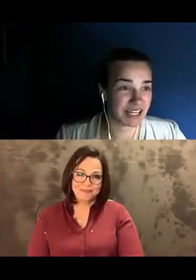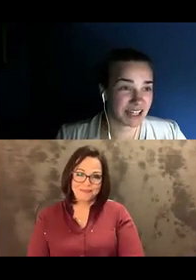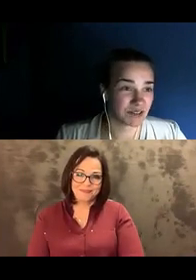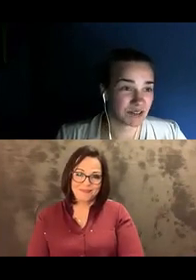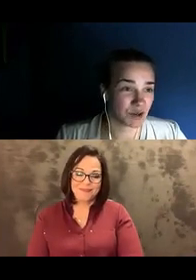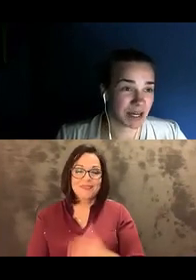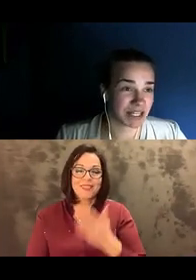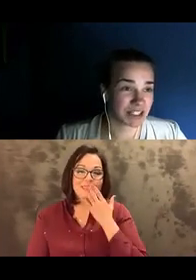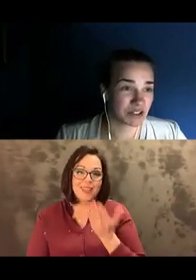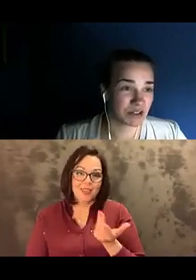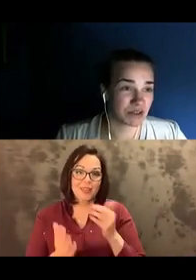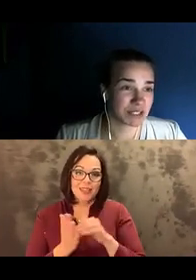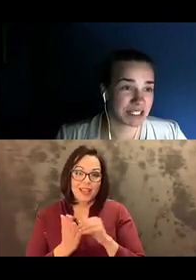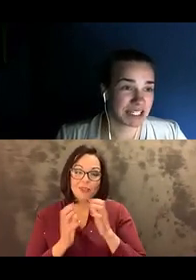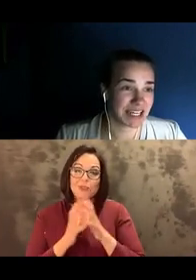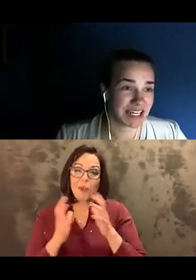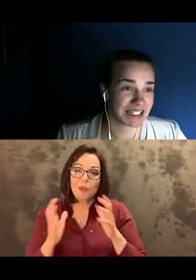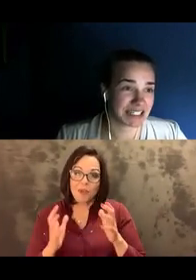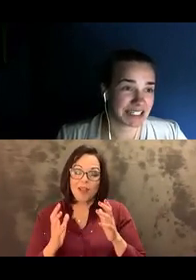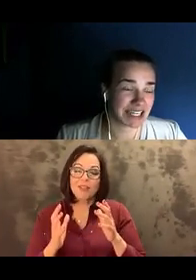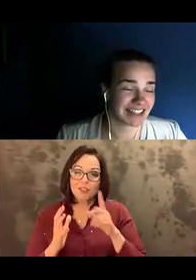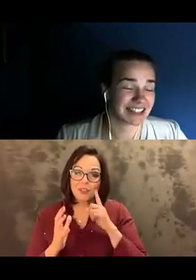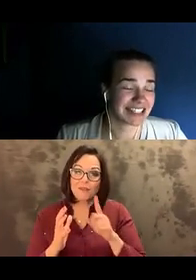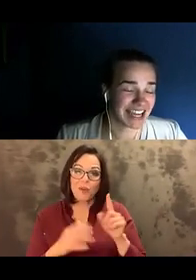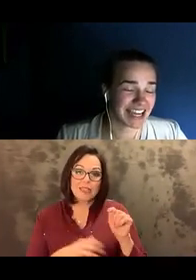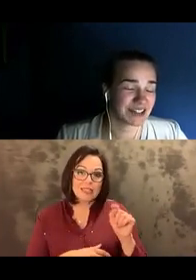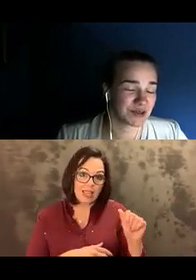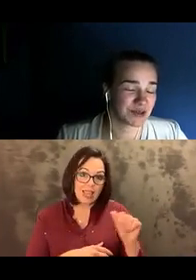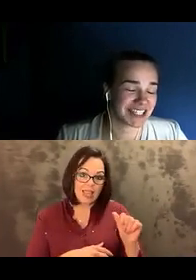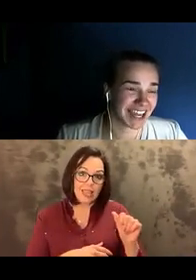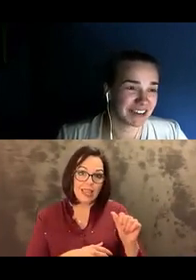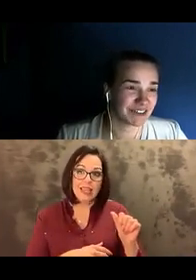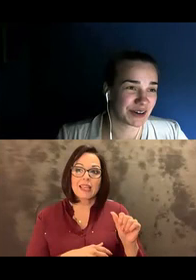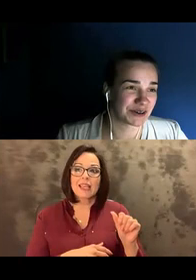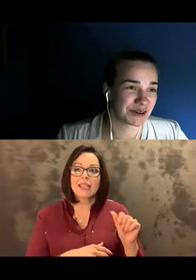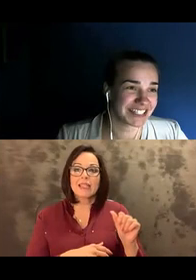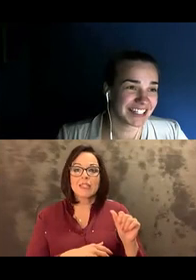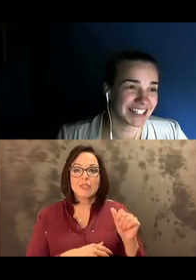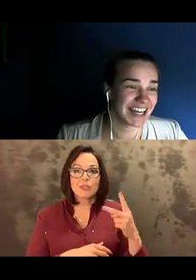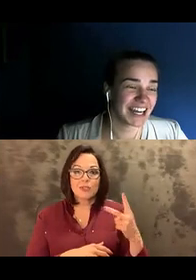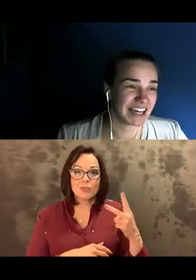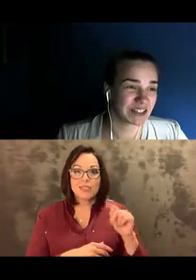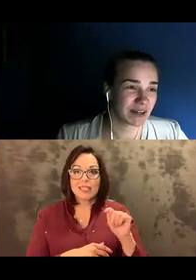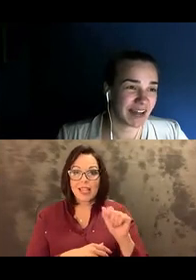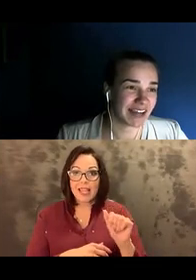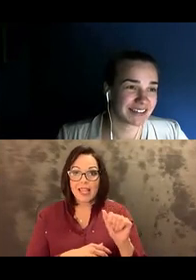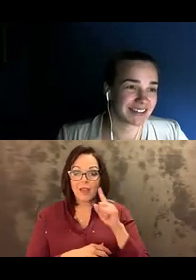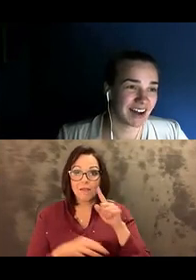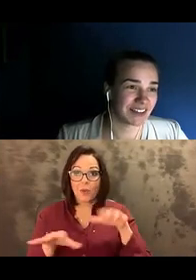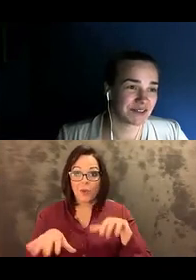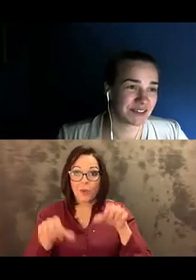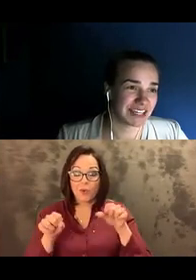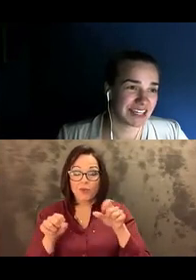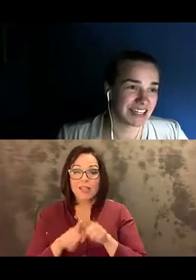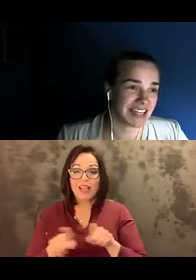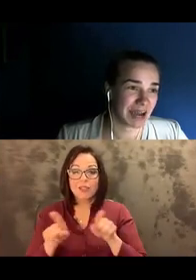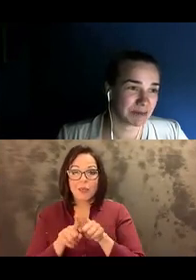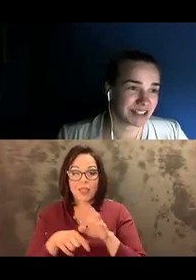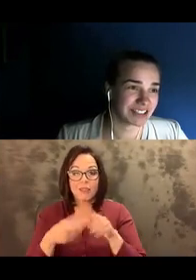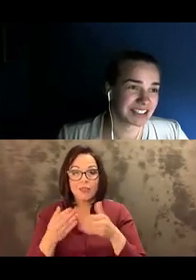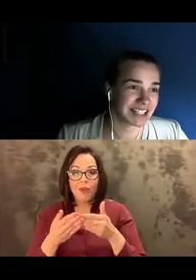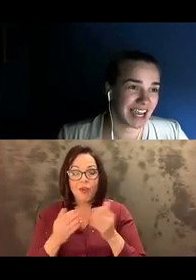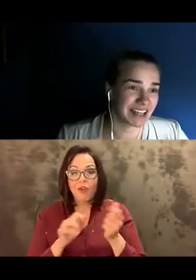Thank you again so much to TA to TA for hosting, as well as all of